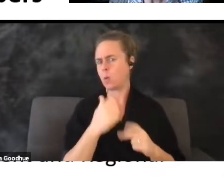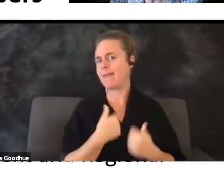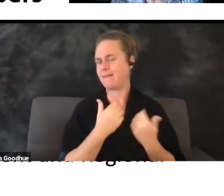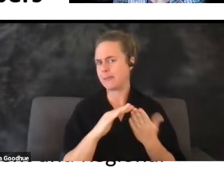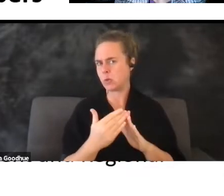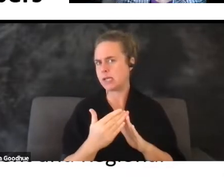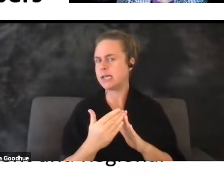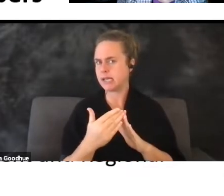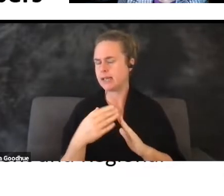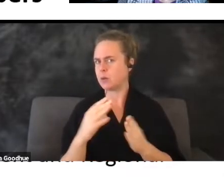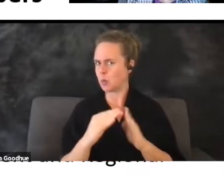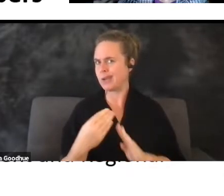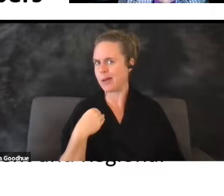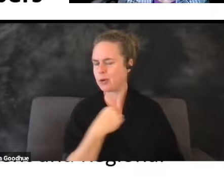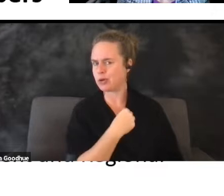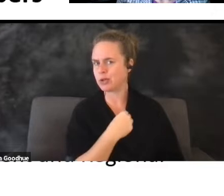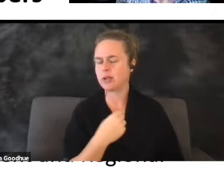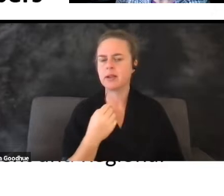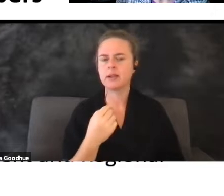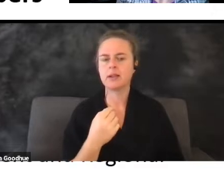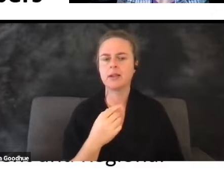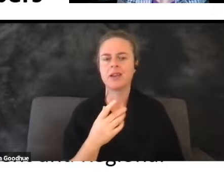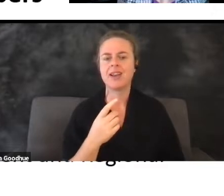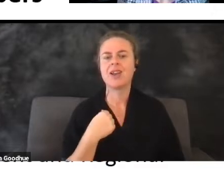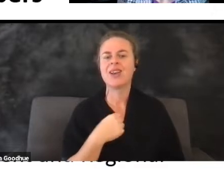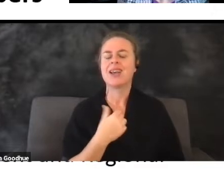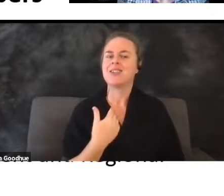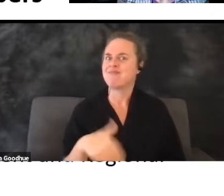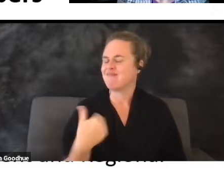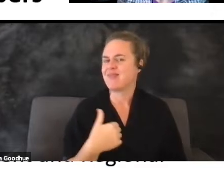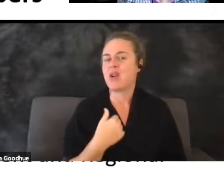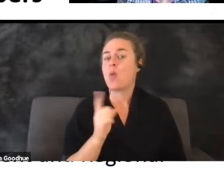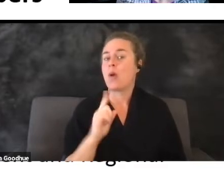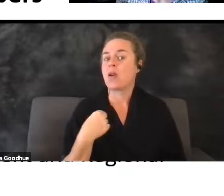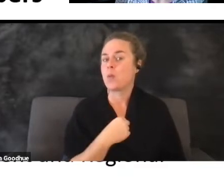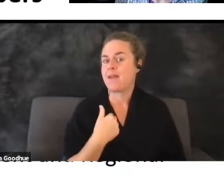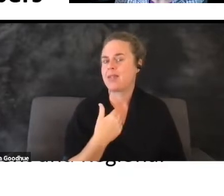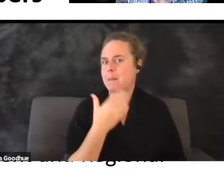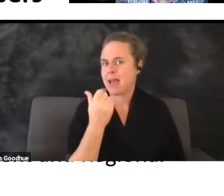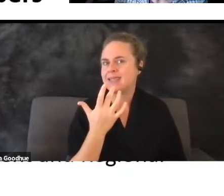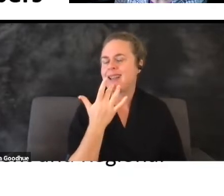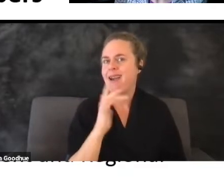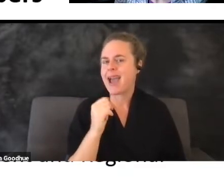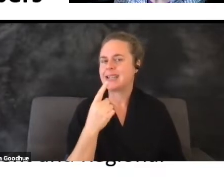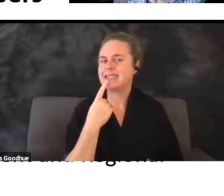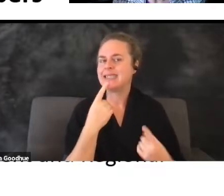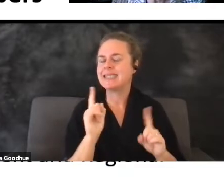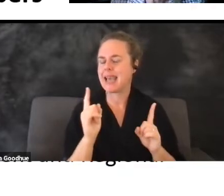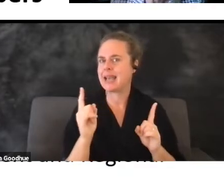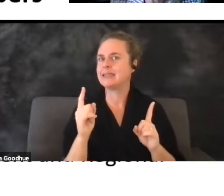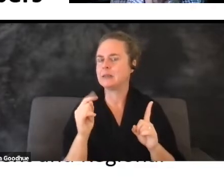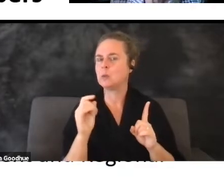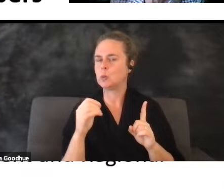a minute, is where we have the best luck and have had the most success in bringing in people